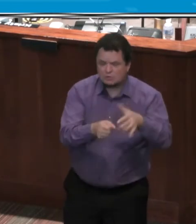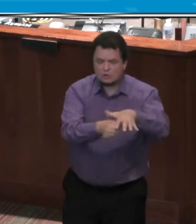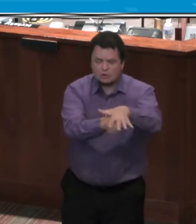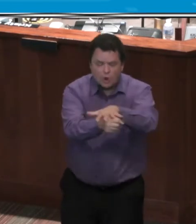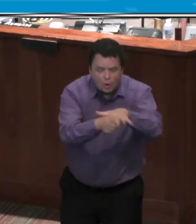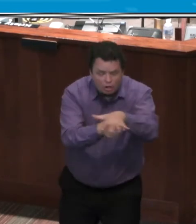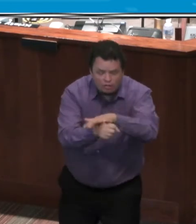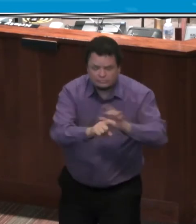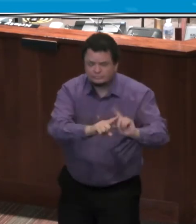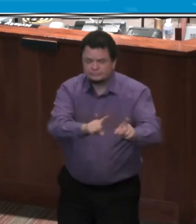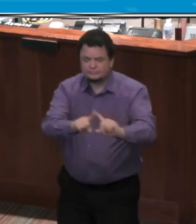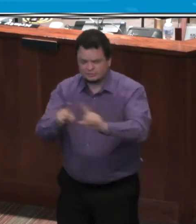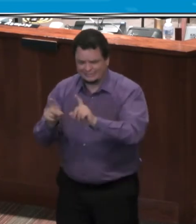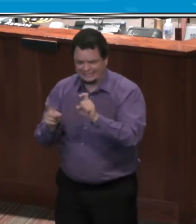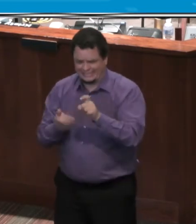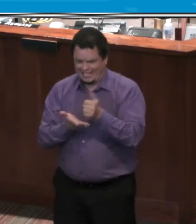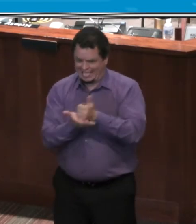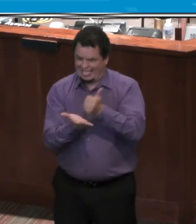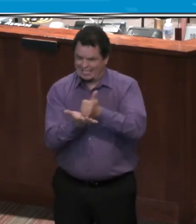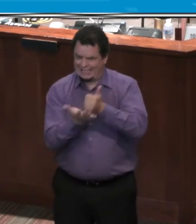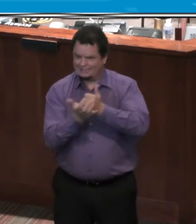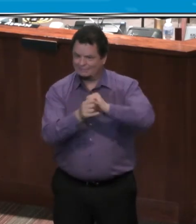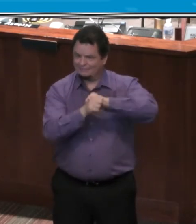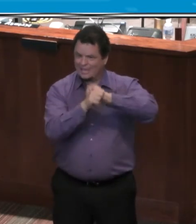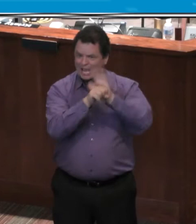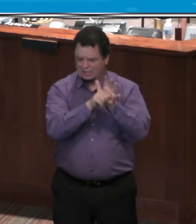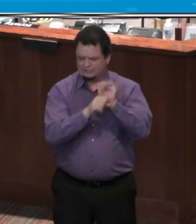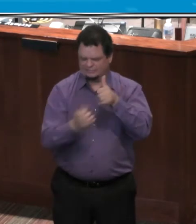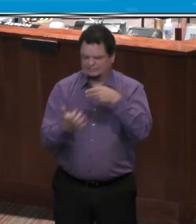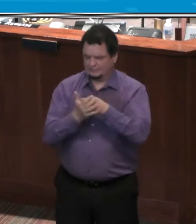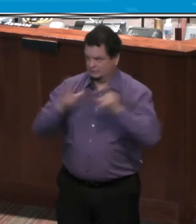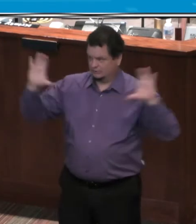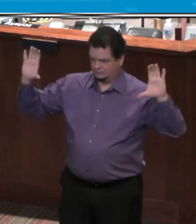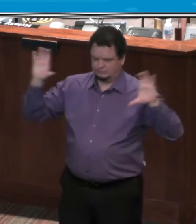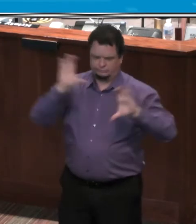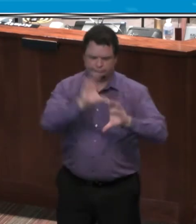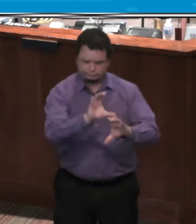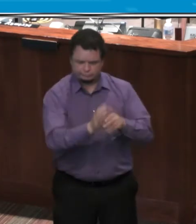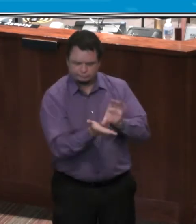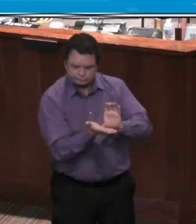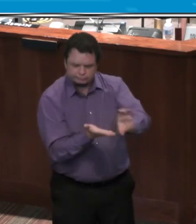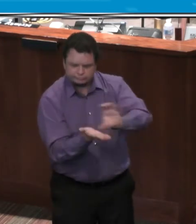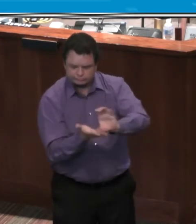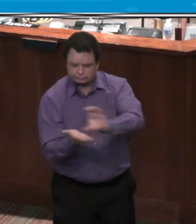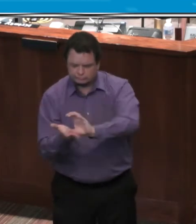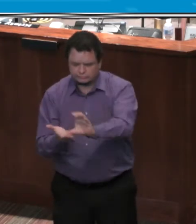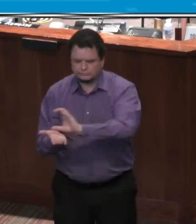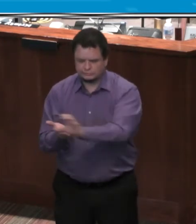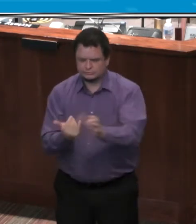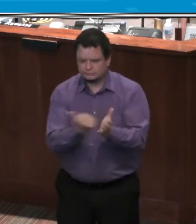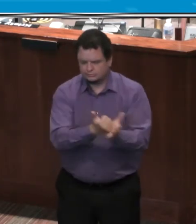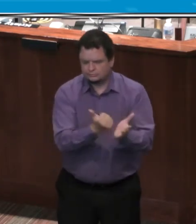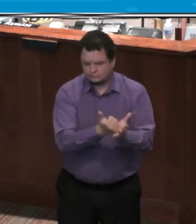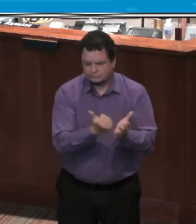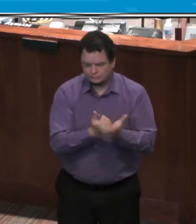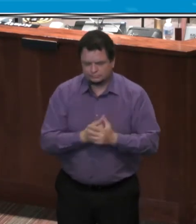And whereas grant funds for the CARES Act were provided to El Paso County, of